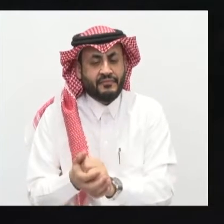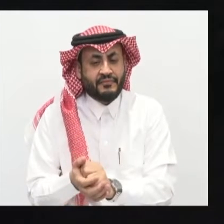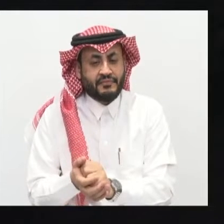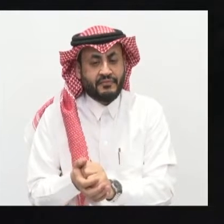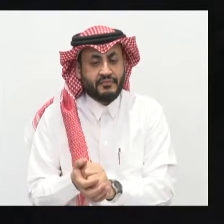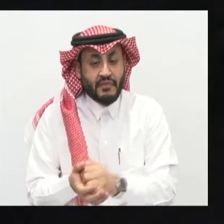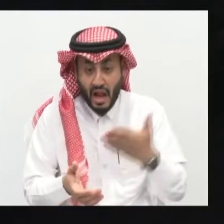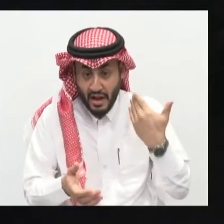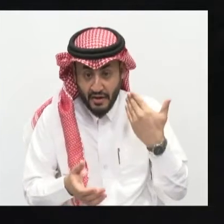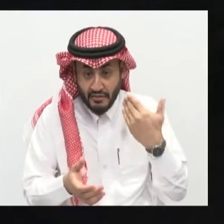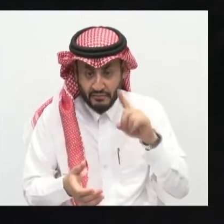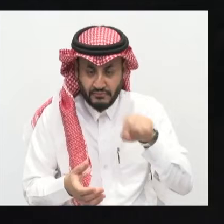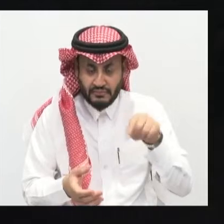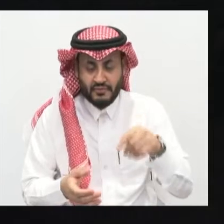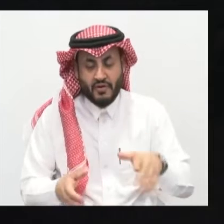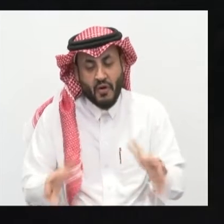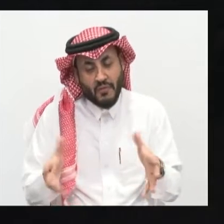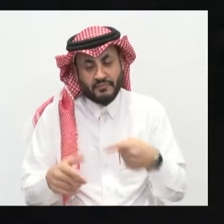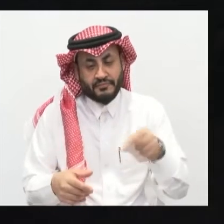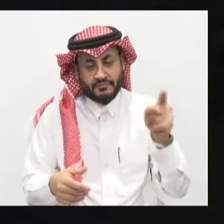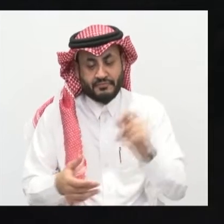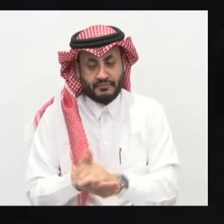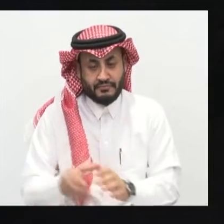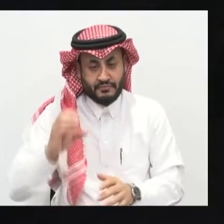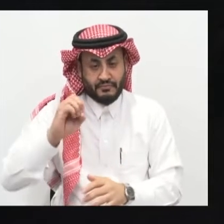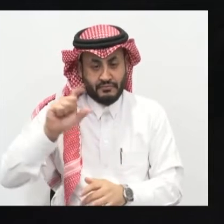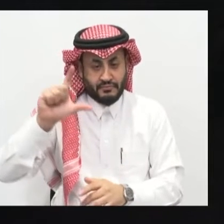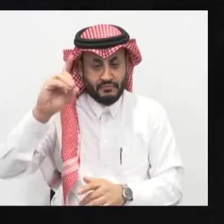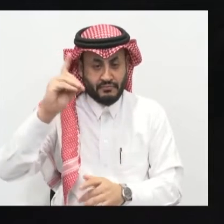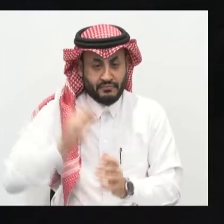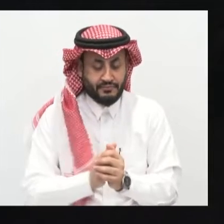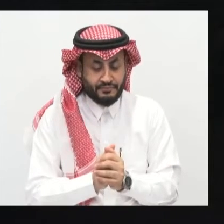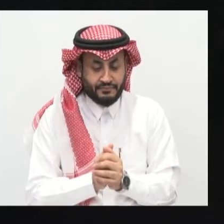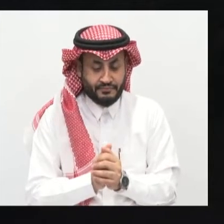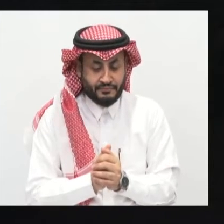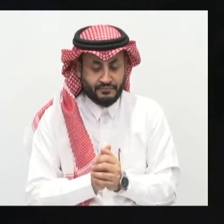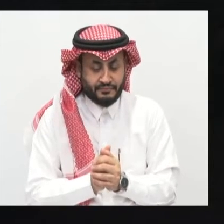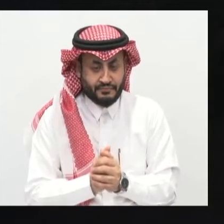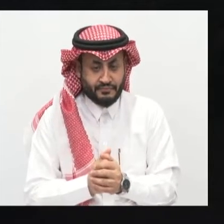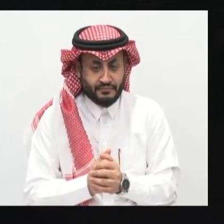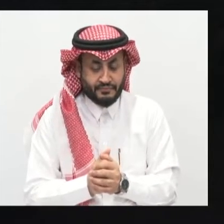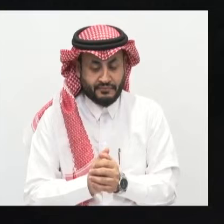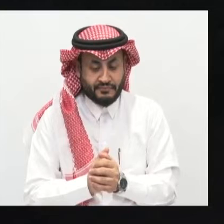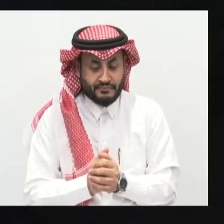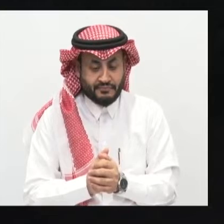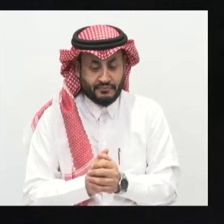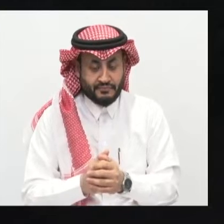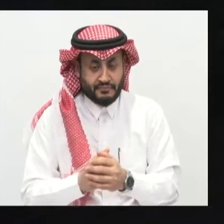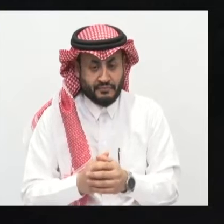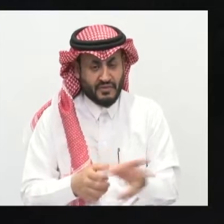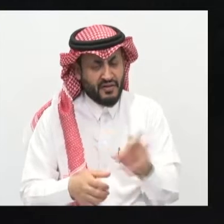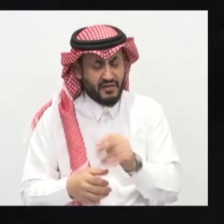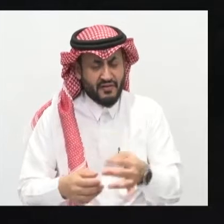what? It feels cold, right? So feelings can be things that you feel from outside yourself. Like inside,